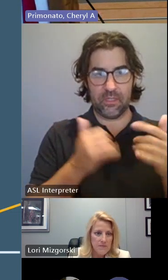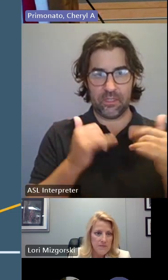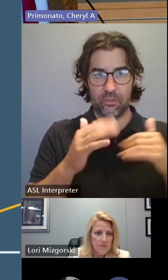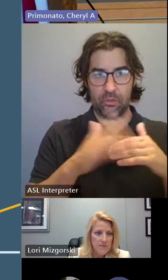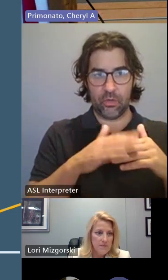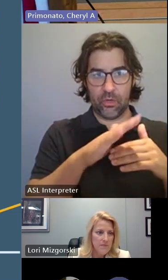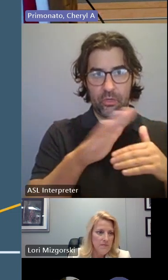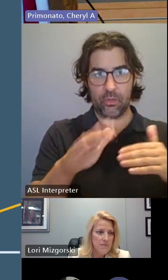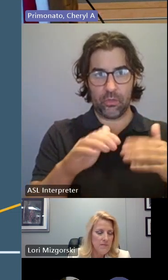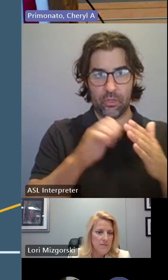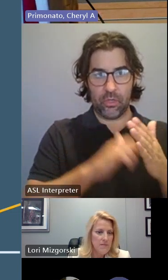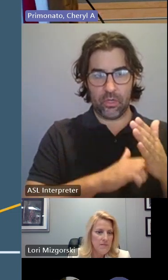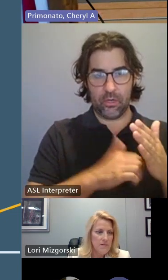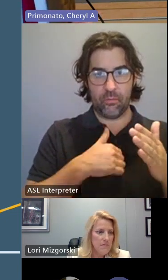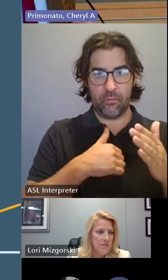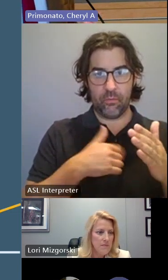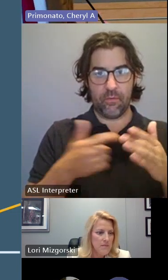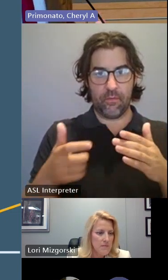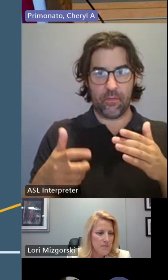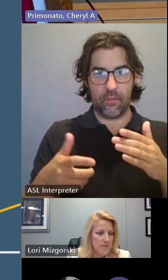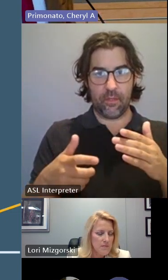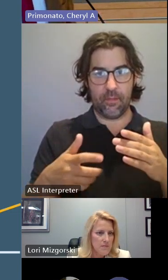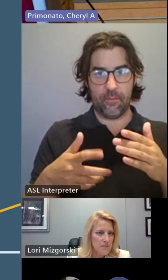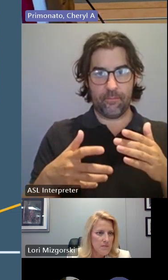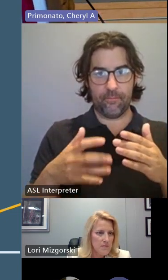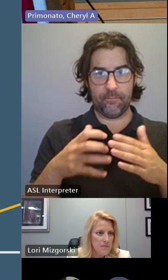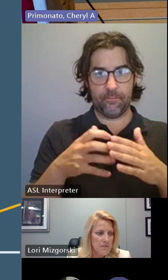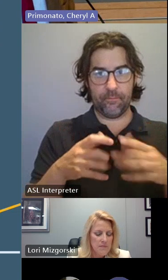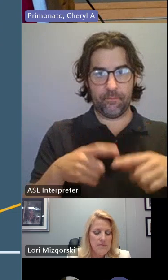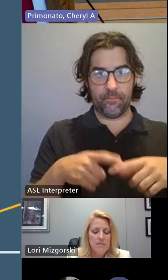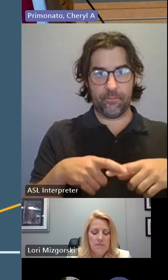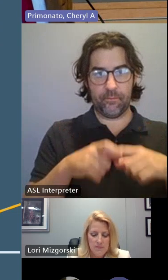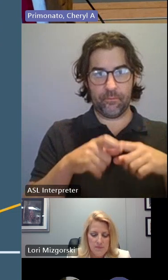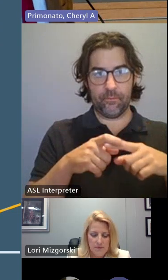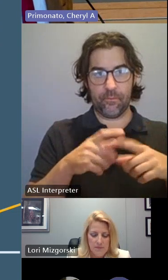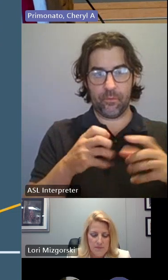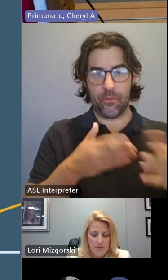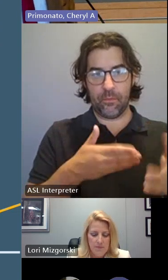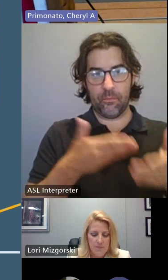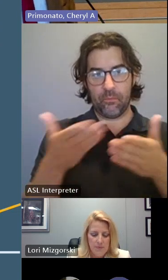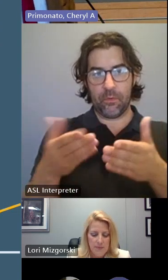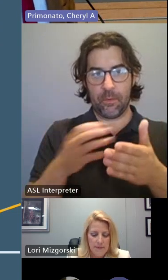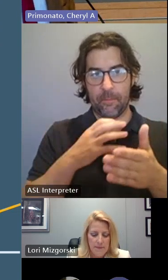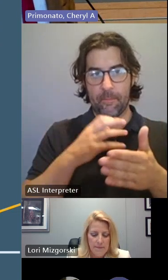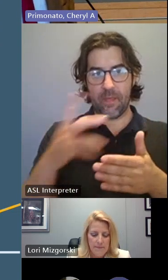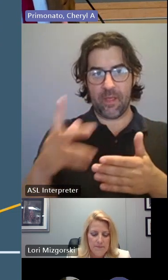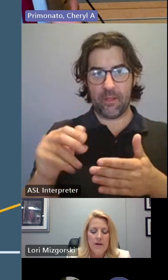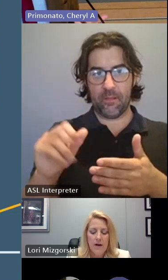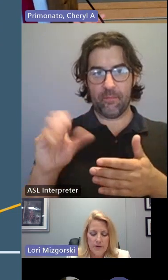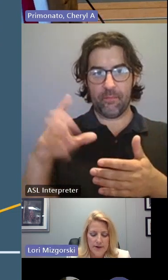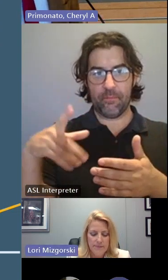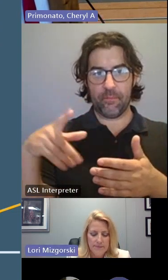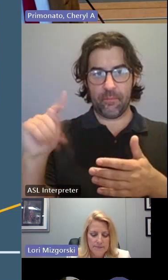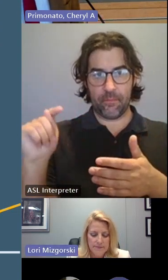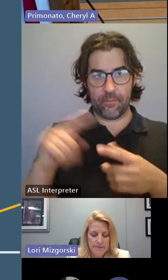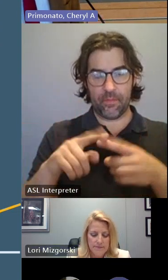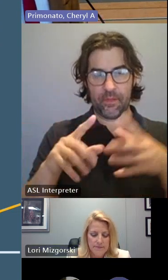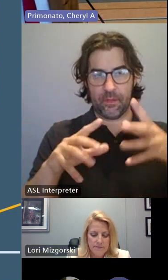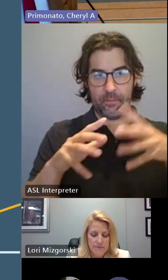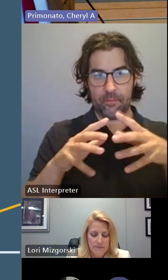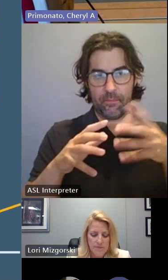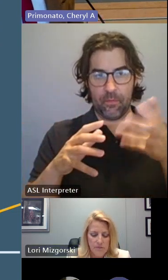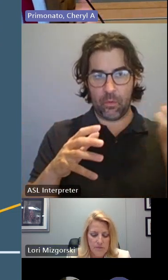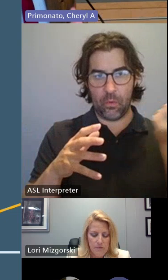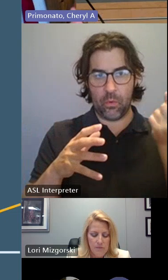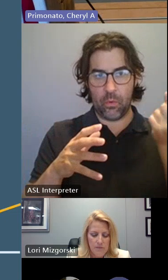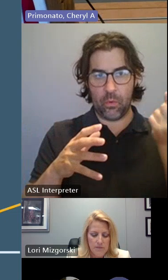agenda, but we have pulled it and we want to bring it back to you in September. We don't have meetings in August. So we're going to